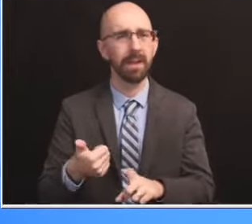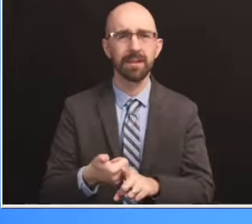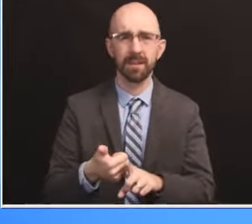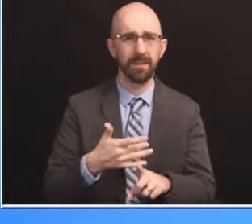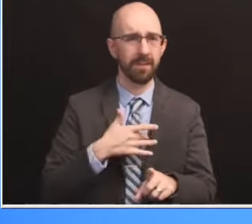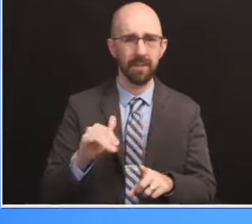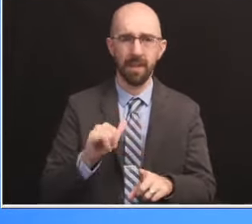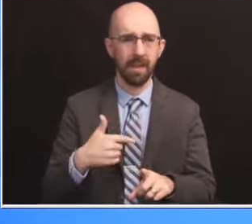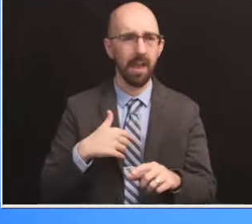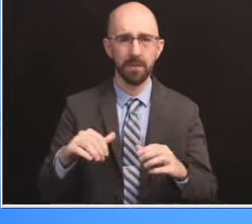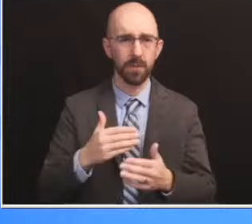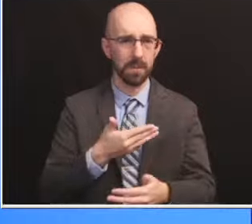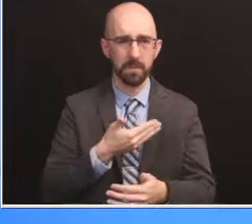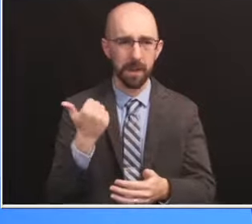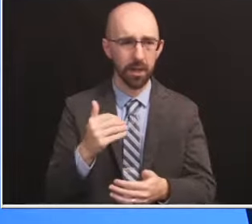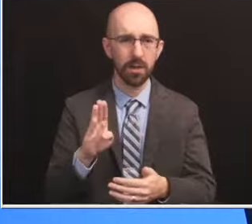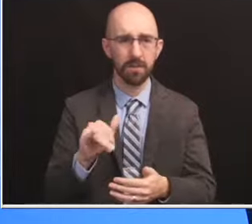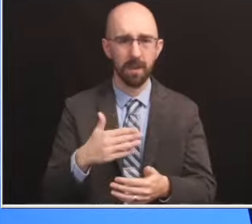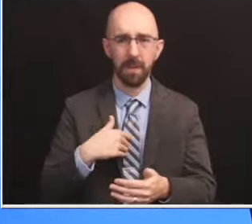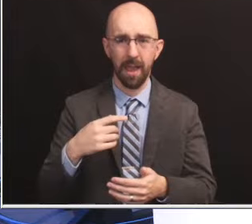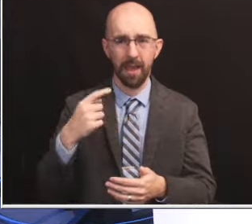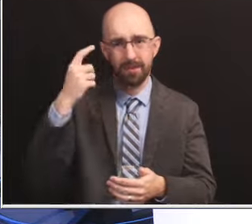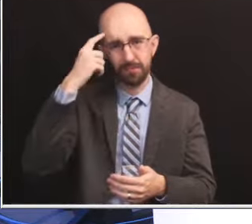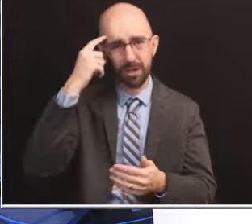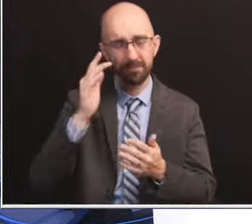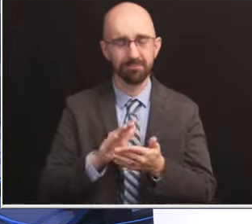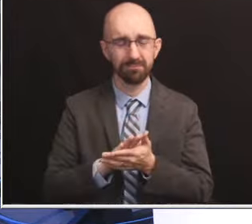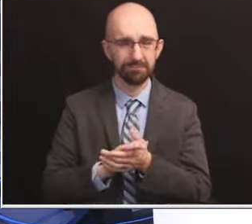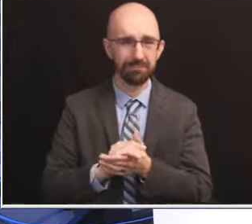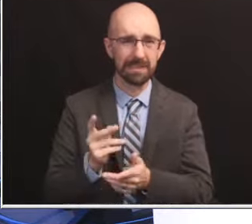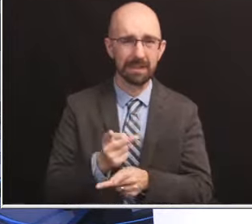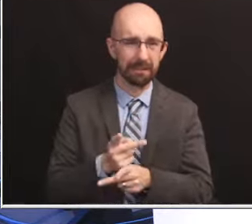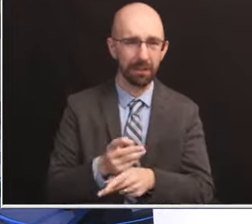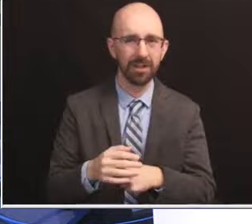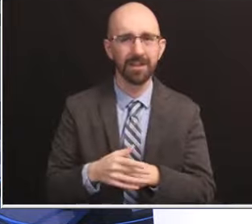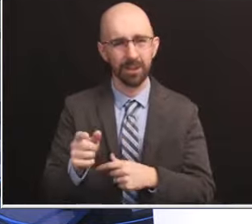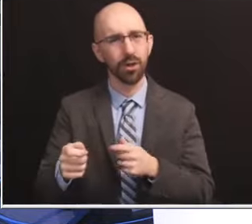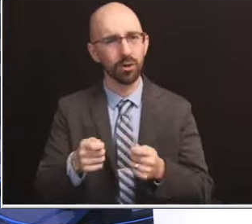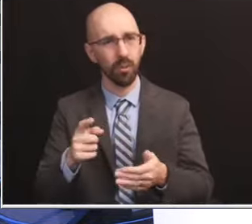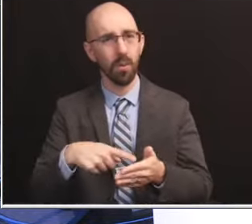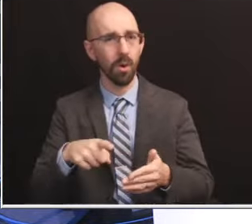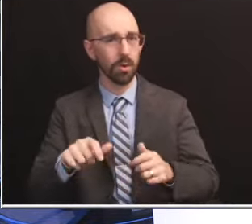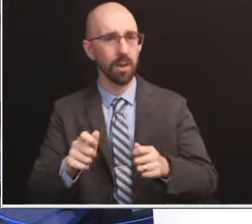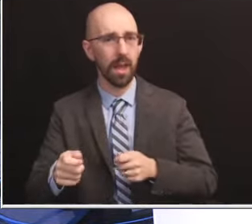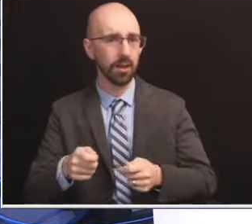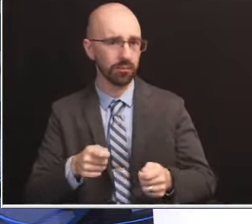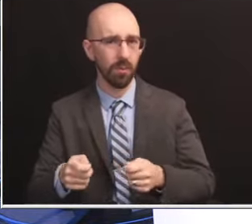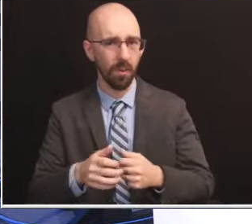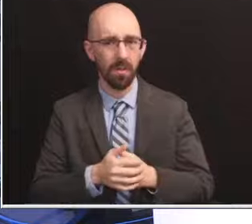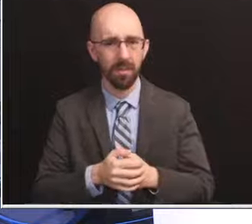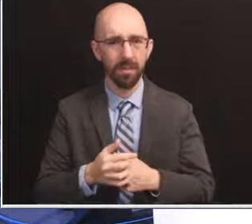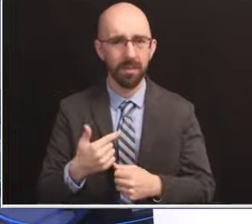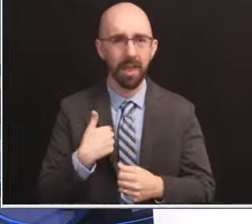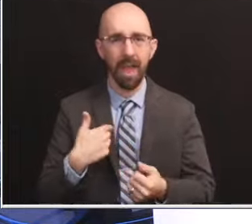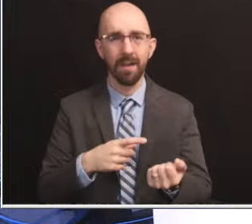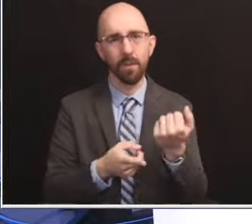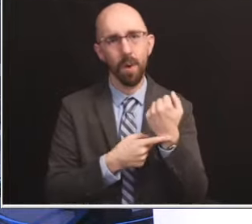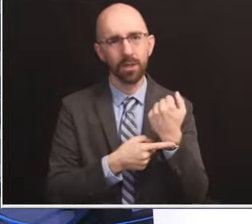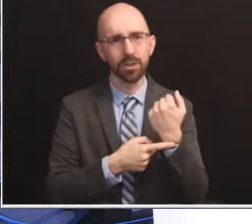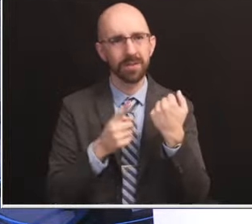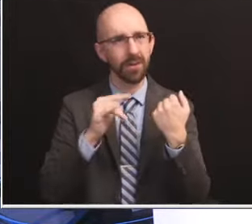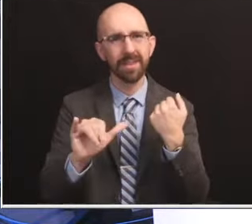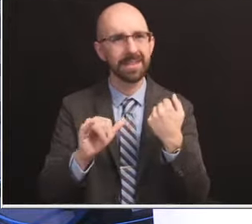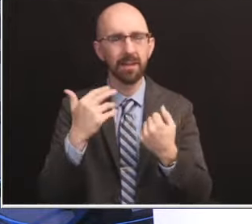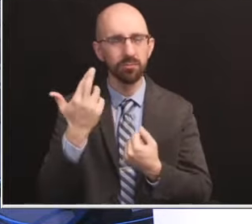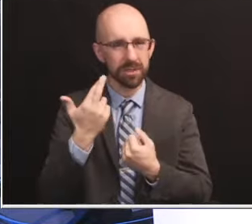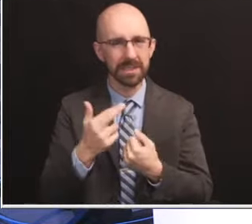doing better by my sweet brain. You're controlling the controllables. I am. And that's a lot. I wear a watch to do the same thing. Yes. Smartwatch track